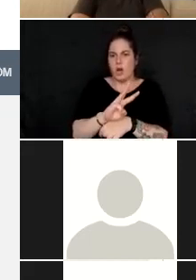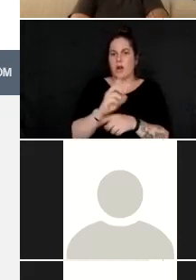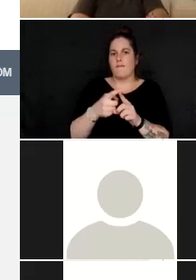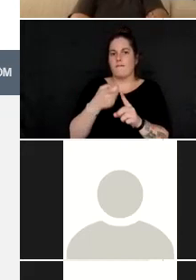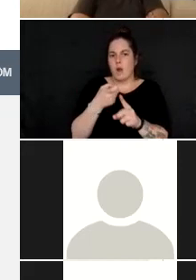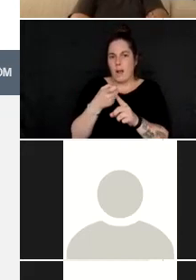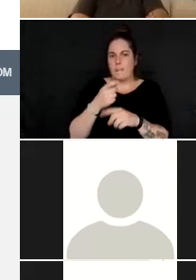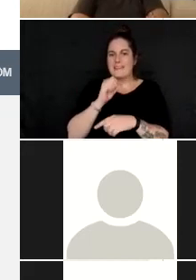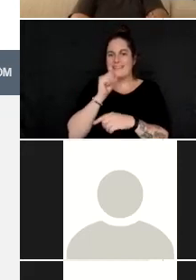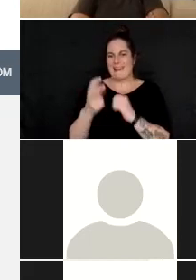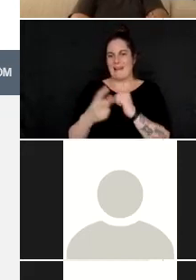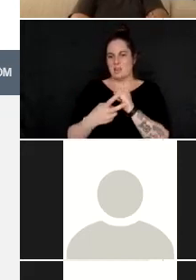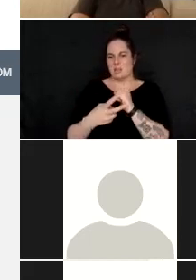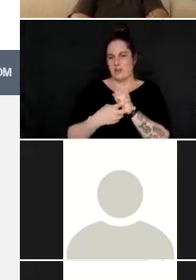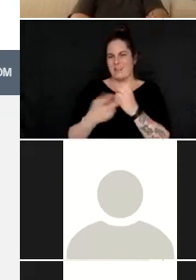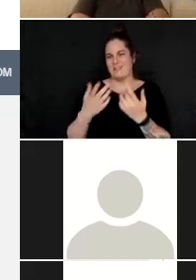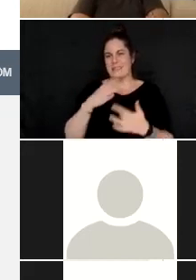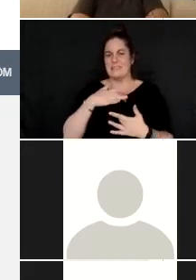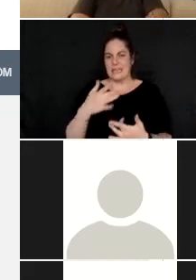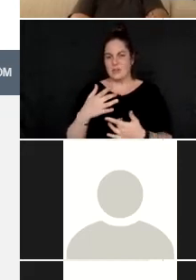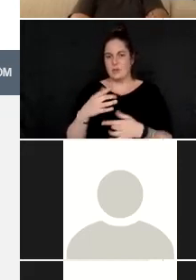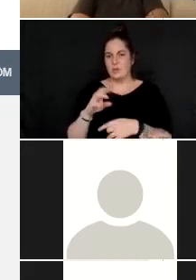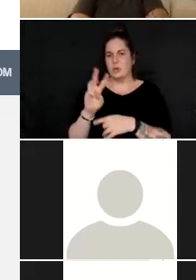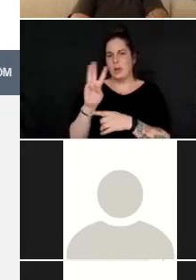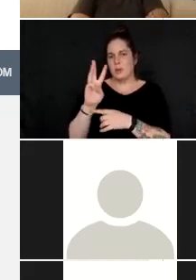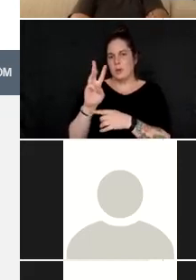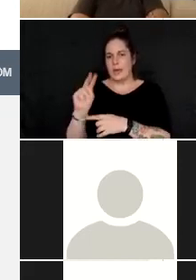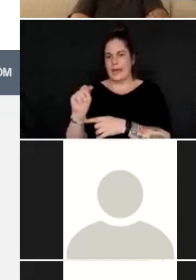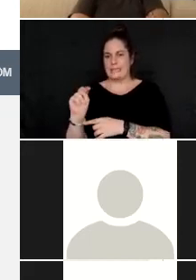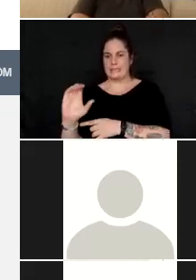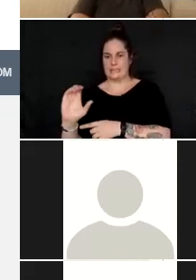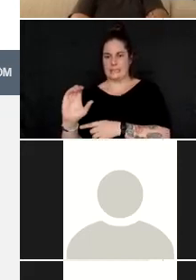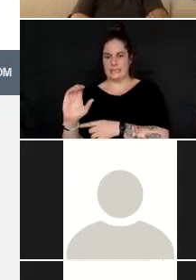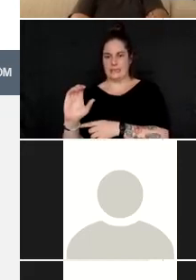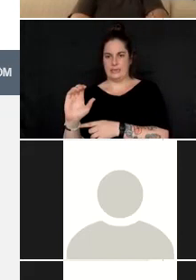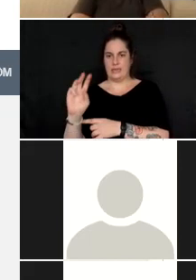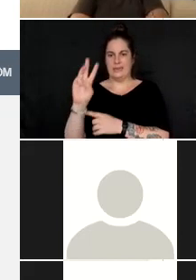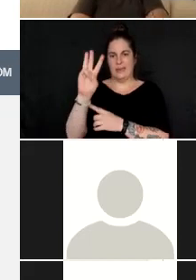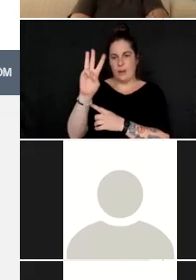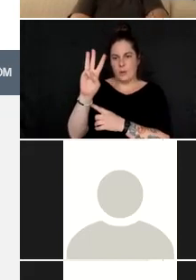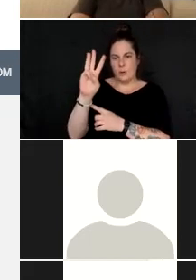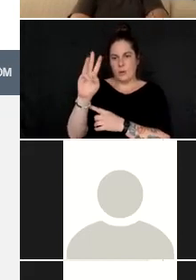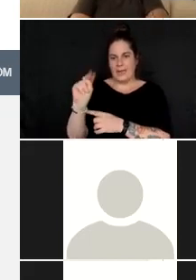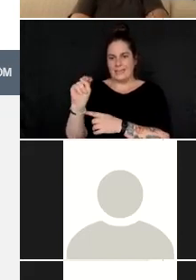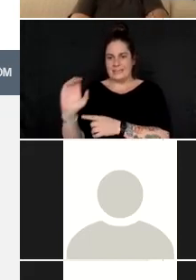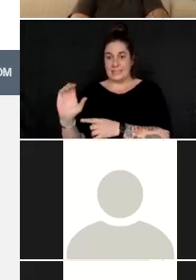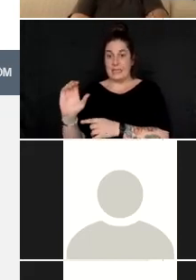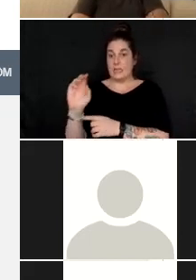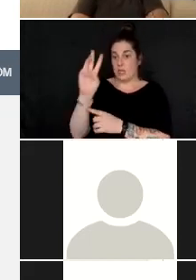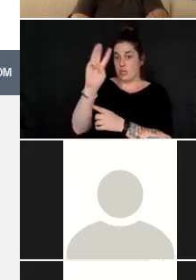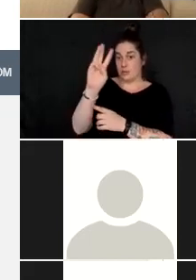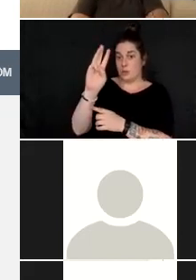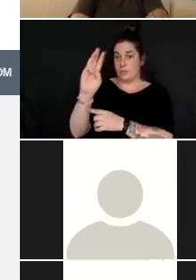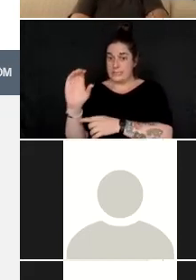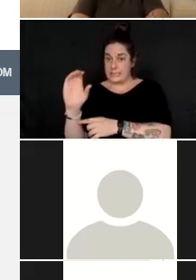they usually write that as a W with an NC. A lot of times you'll see a W with a subscript C to represent the work done